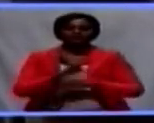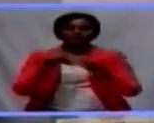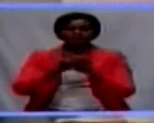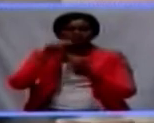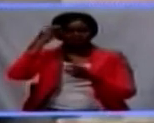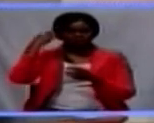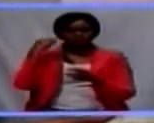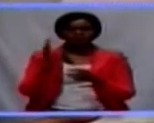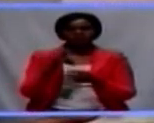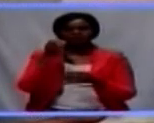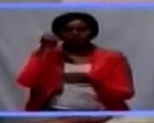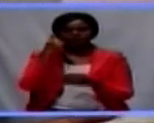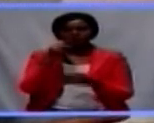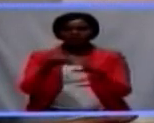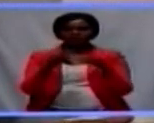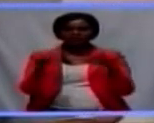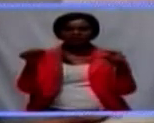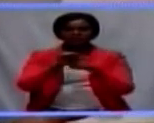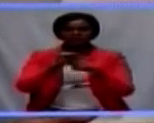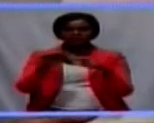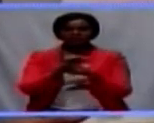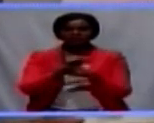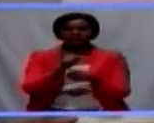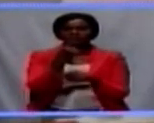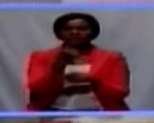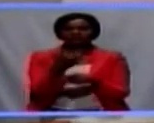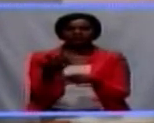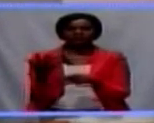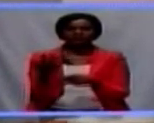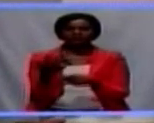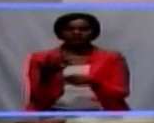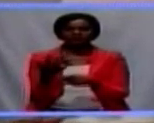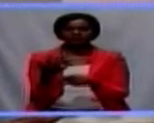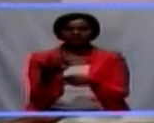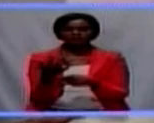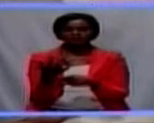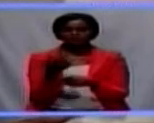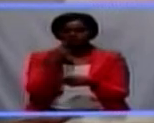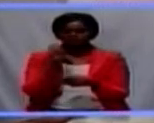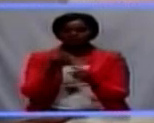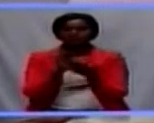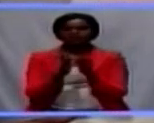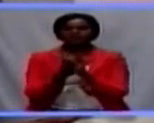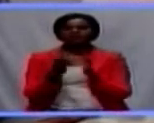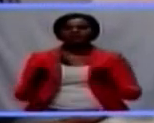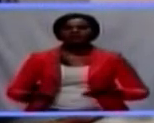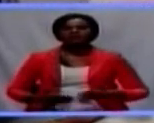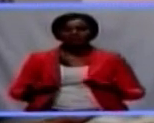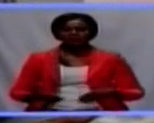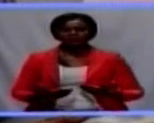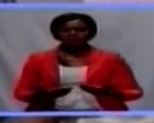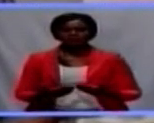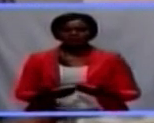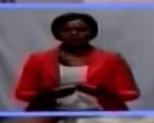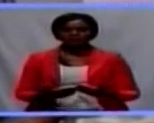do. I mean, we give them training. One thing that you should be pleased about, Frenklin, is